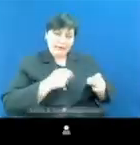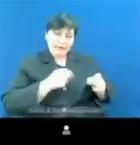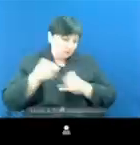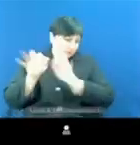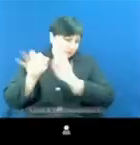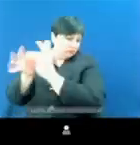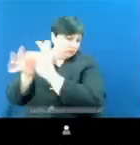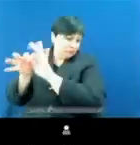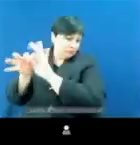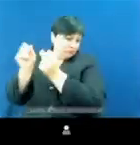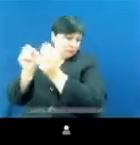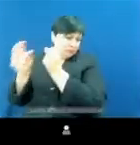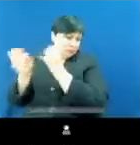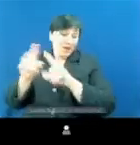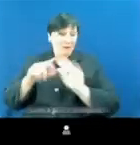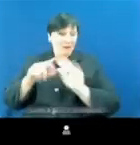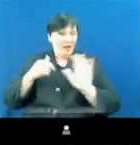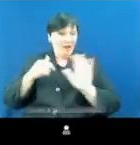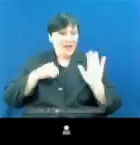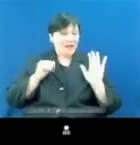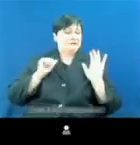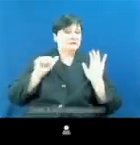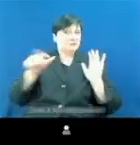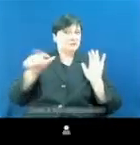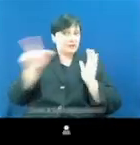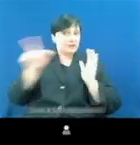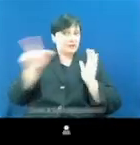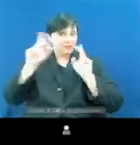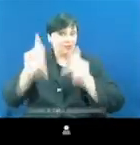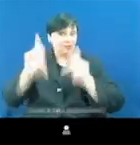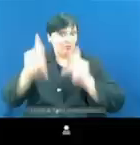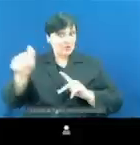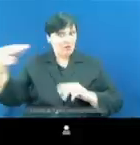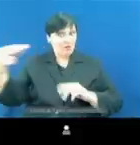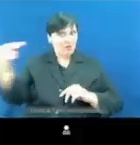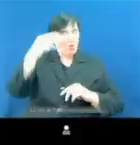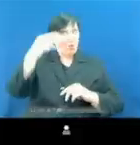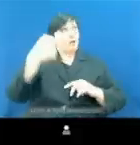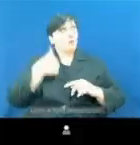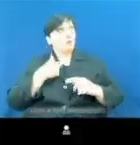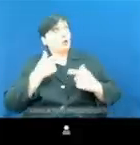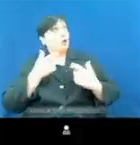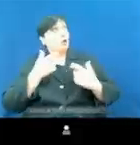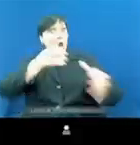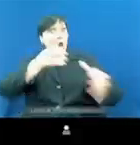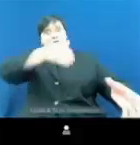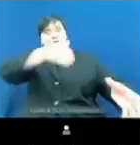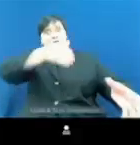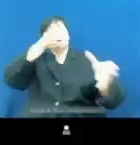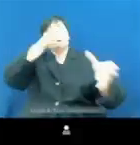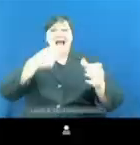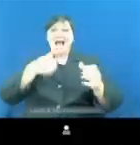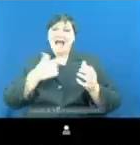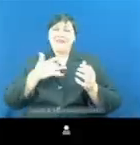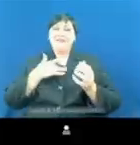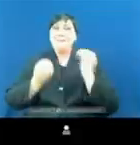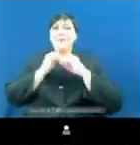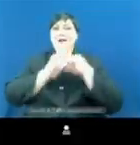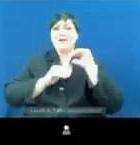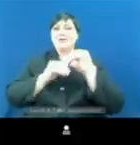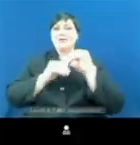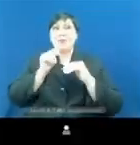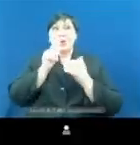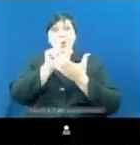view me as a legal expert. I feel more comfortable if the lawyer or court personnel read the form aloud in chunks